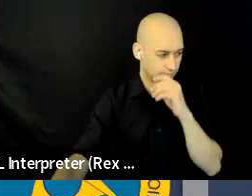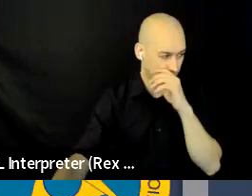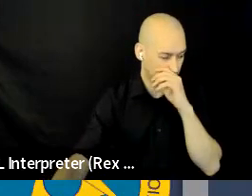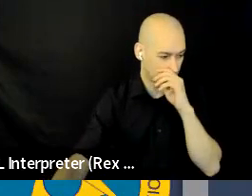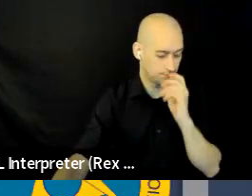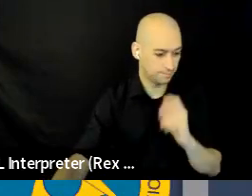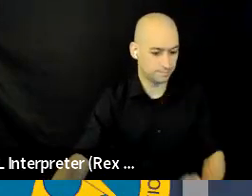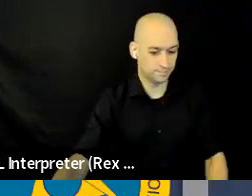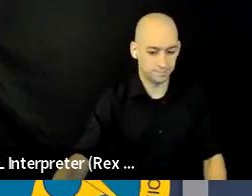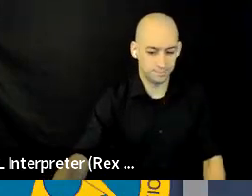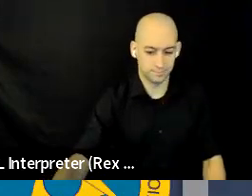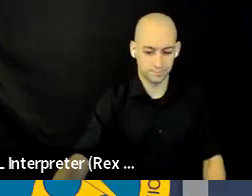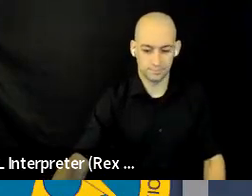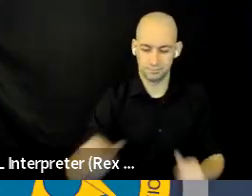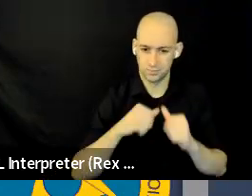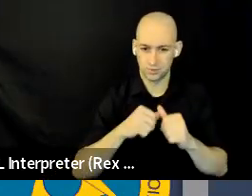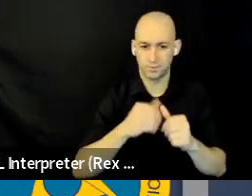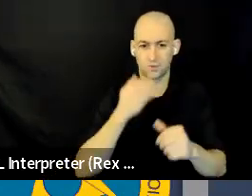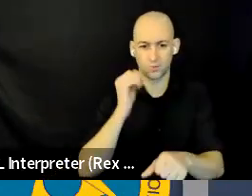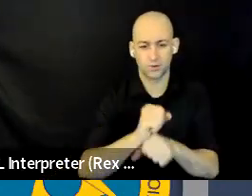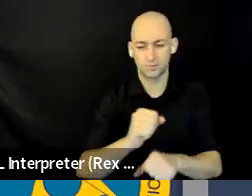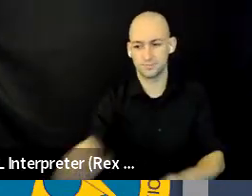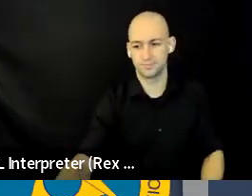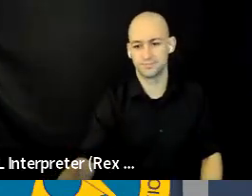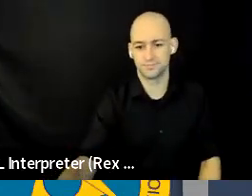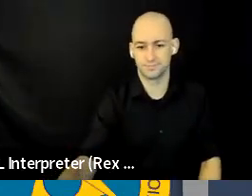Cute. So keep up the good work.